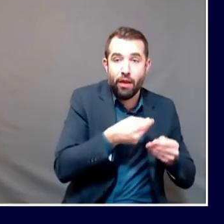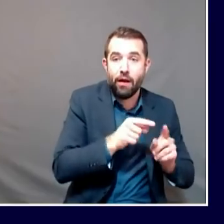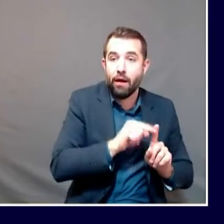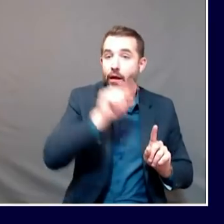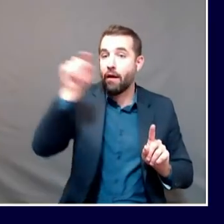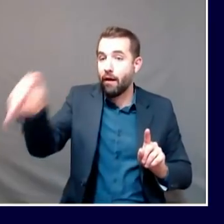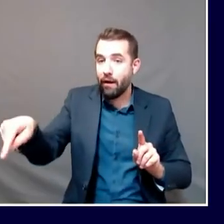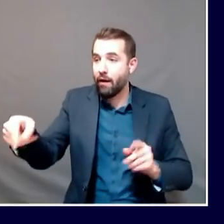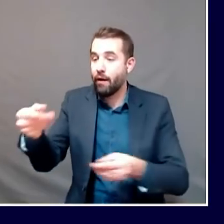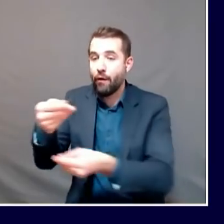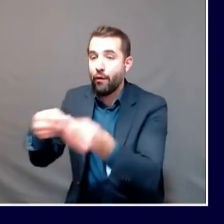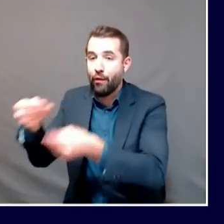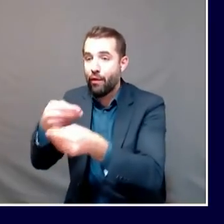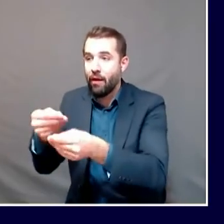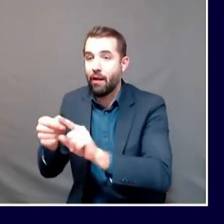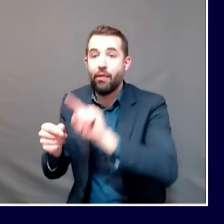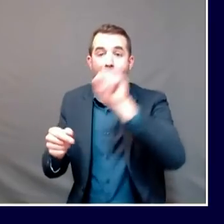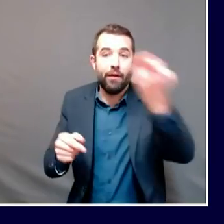private gatherings.